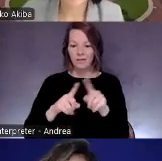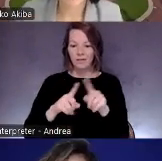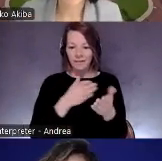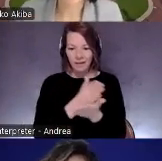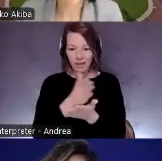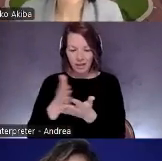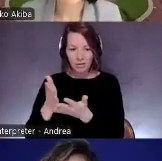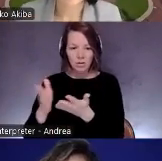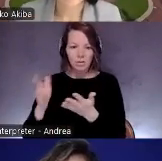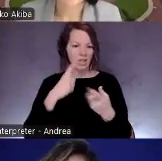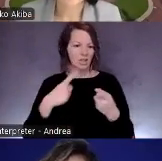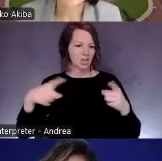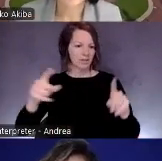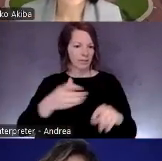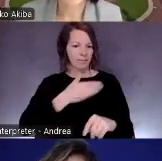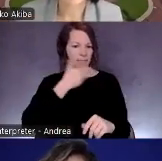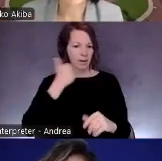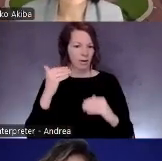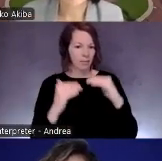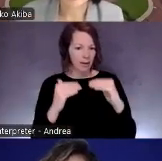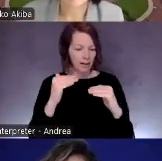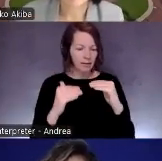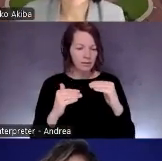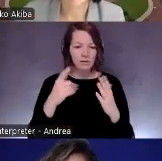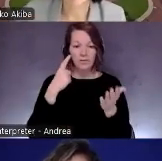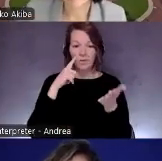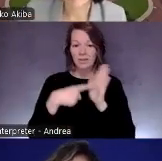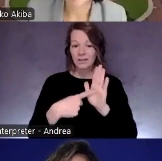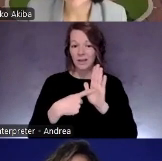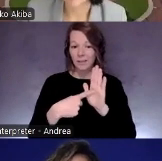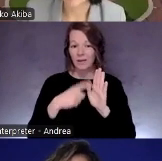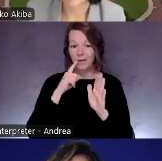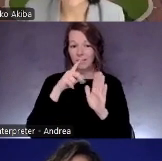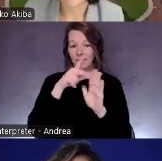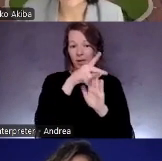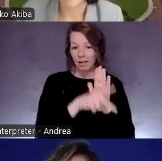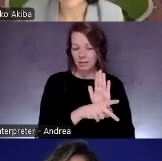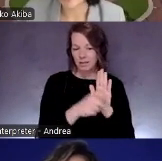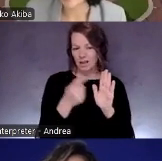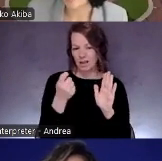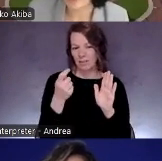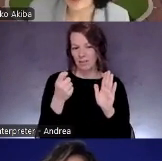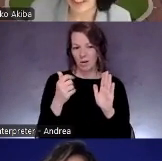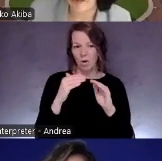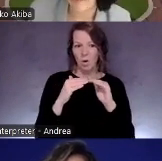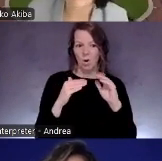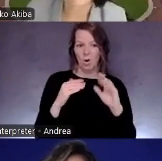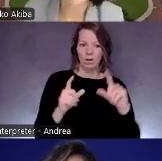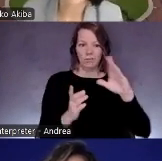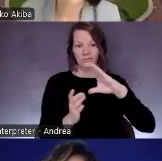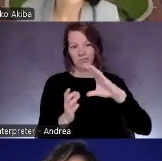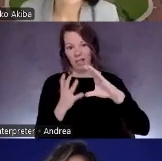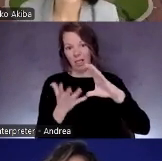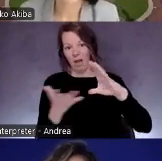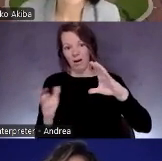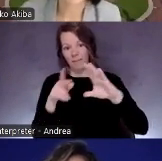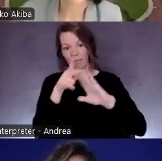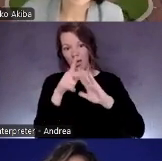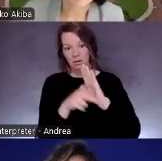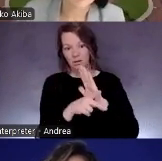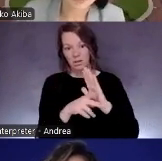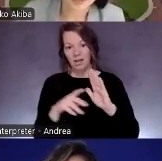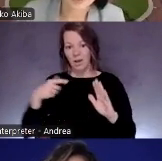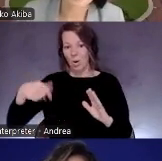to achieve a better balance. For example, policy is a little overrepresented. Quantitative articles